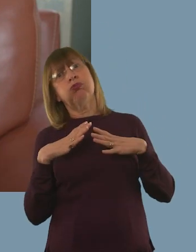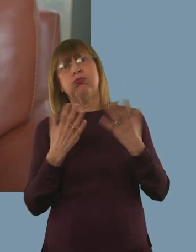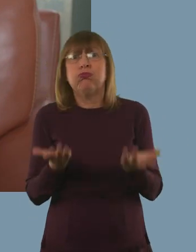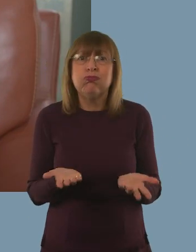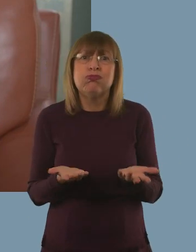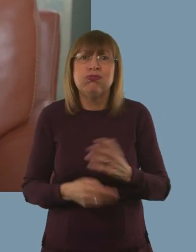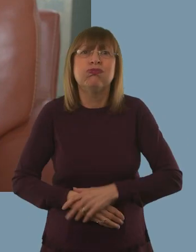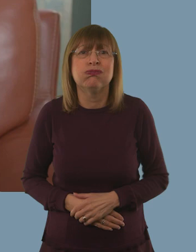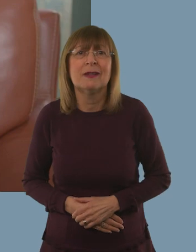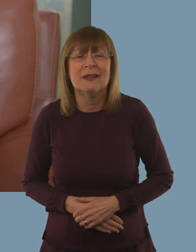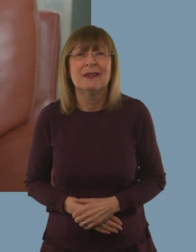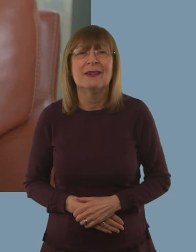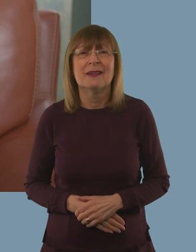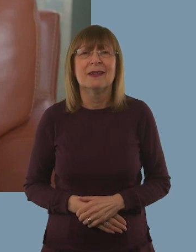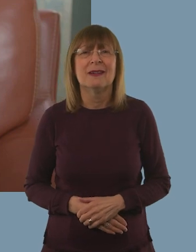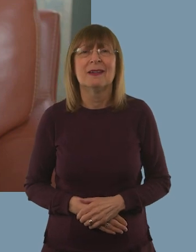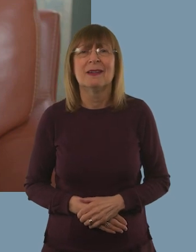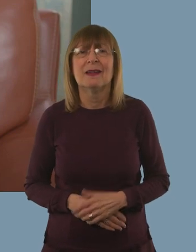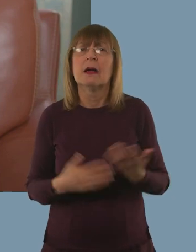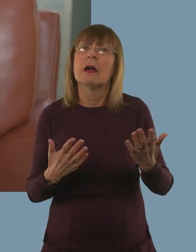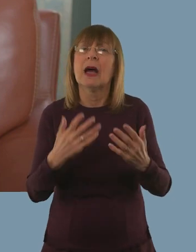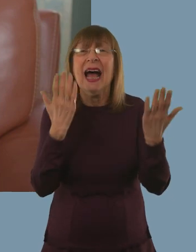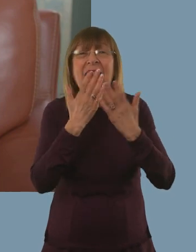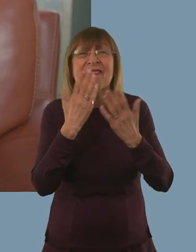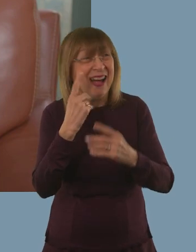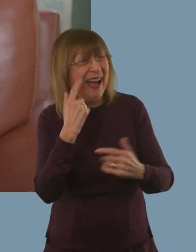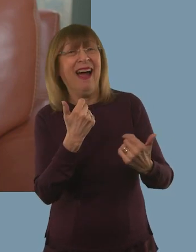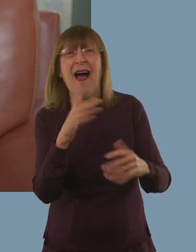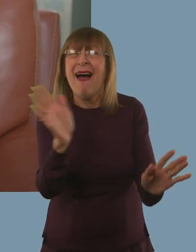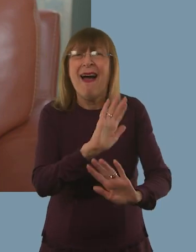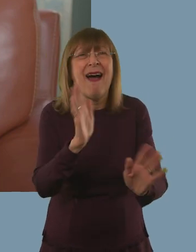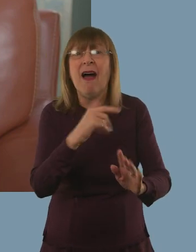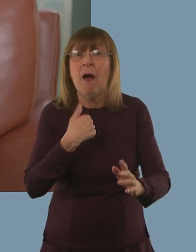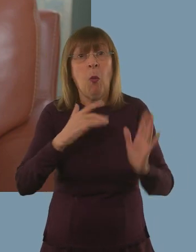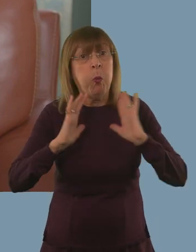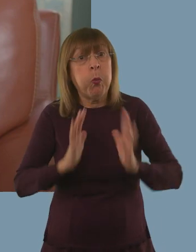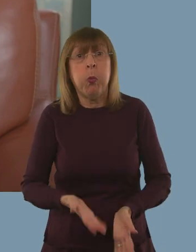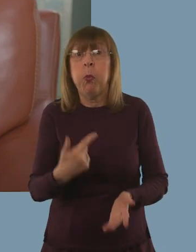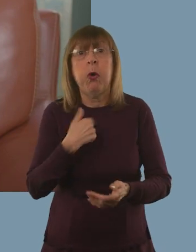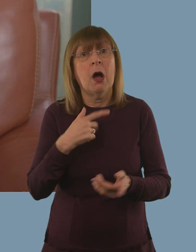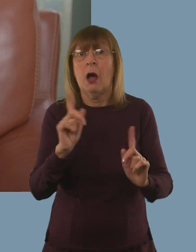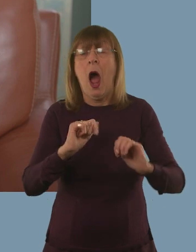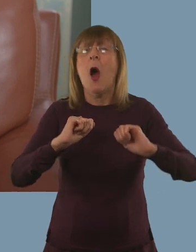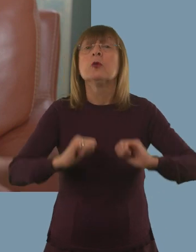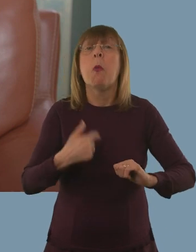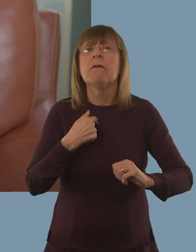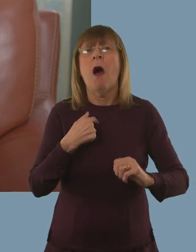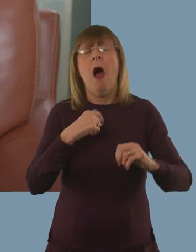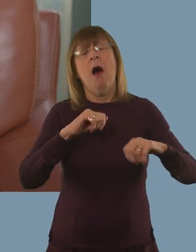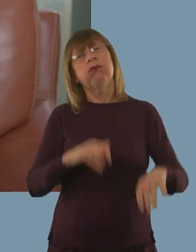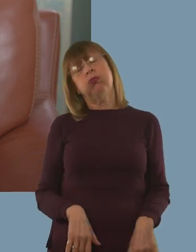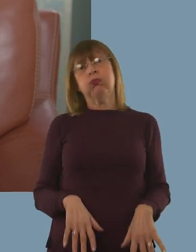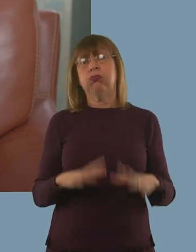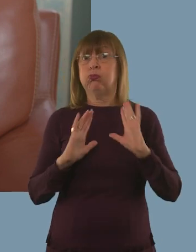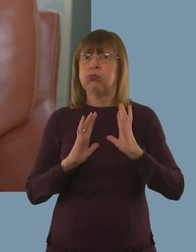with my kids all the time, there's no downtime for me ever. The evenings don't count because I'm so exhausted at that point. I just kind of like melt onto the